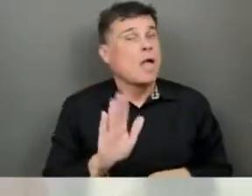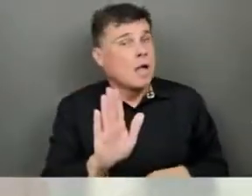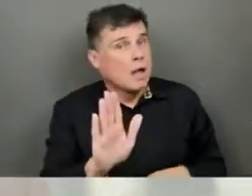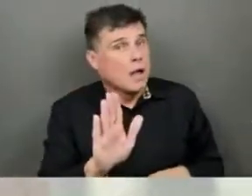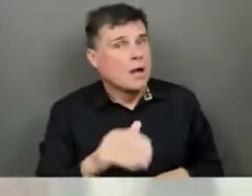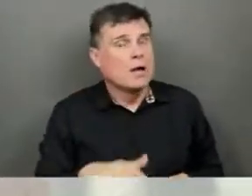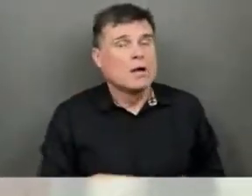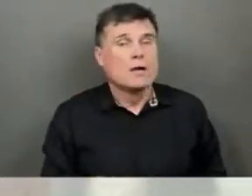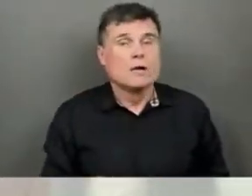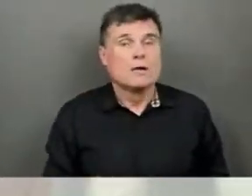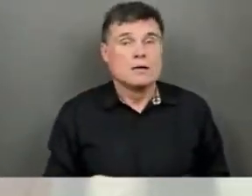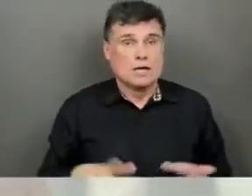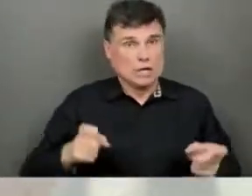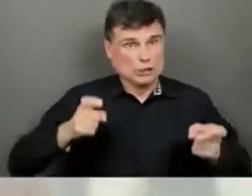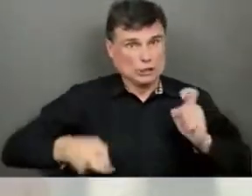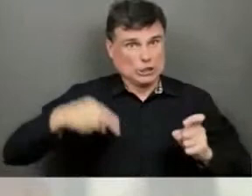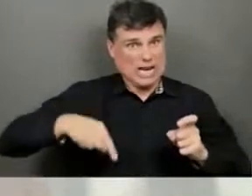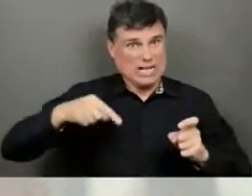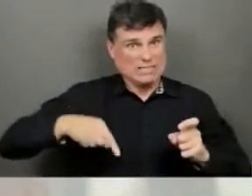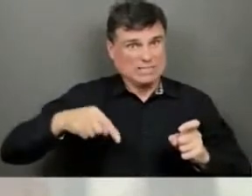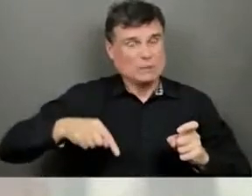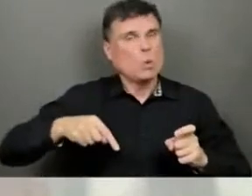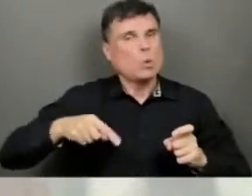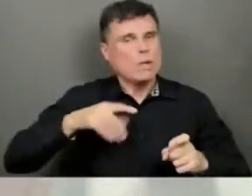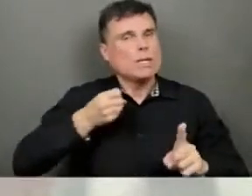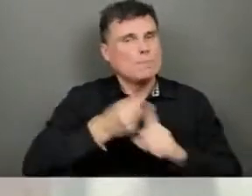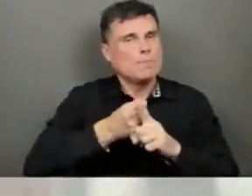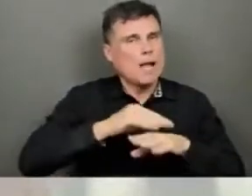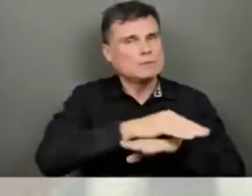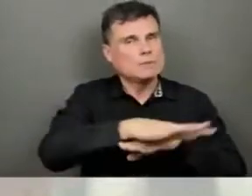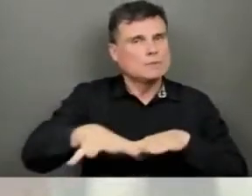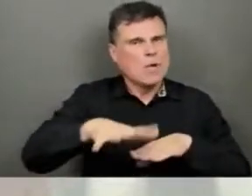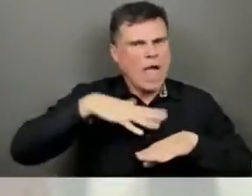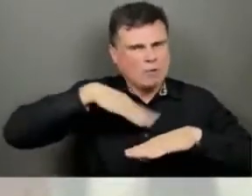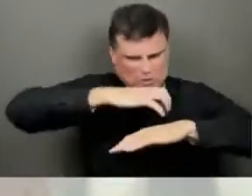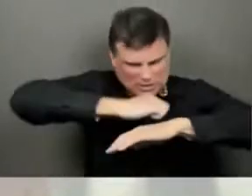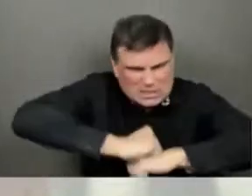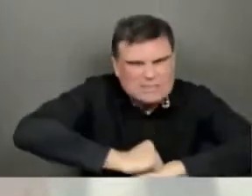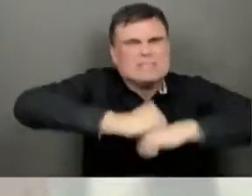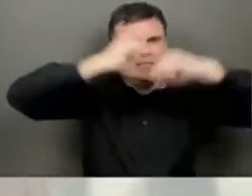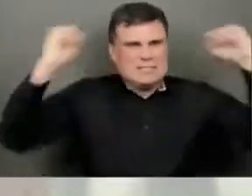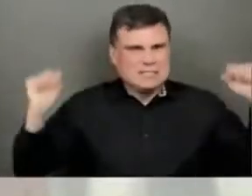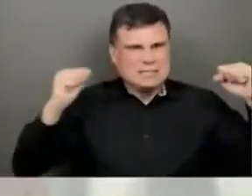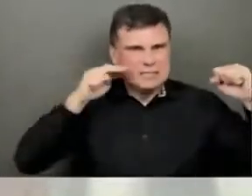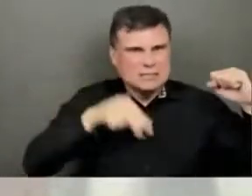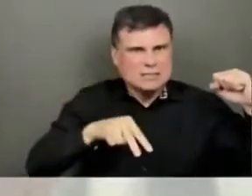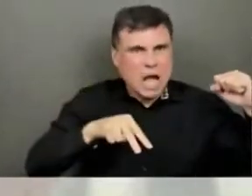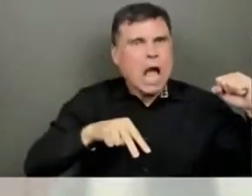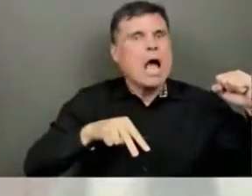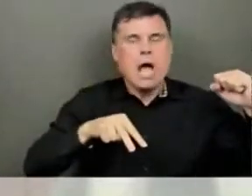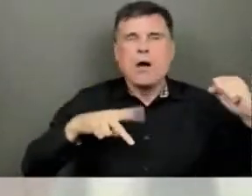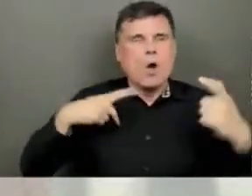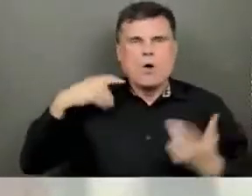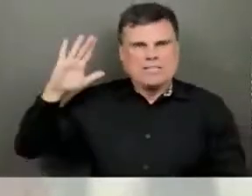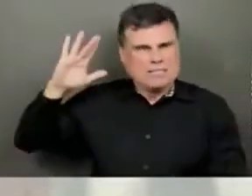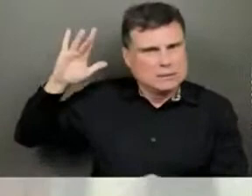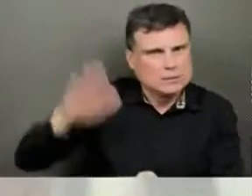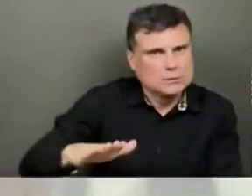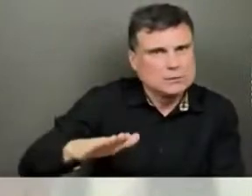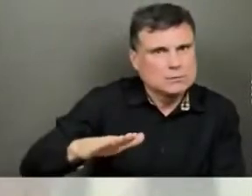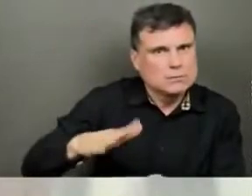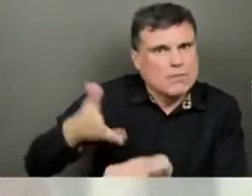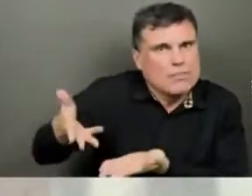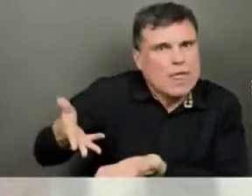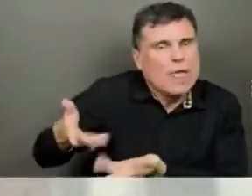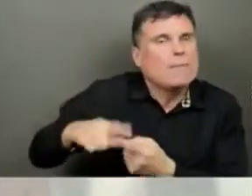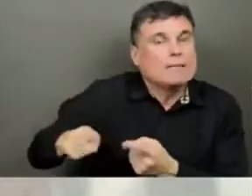our society. And if we think back to this time 3 years ago, how much we realized